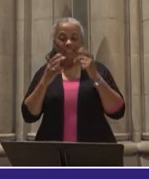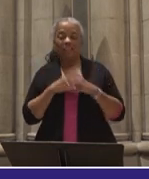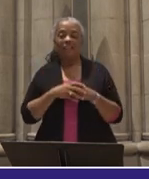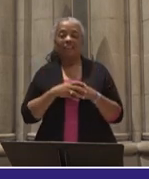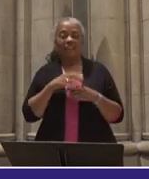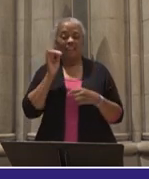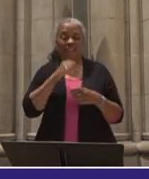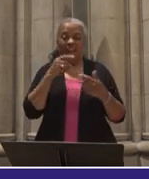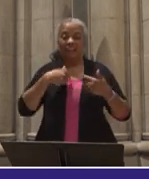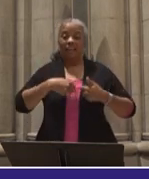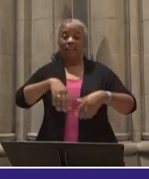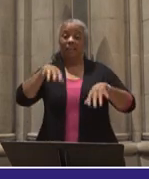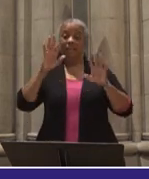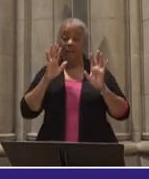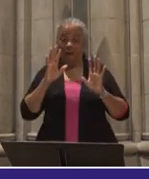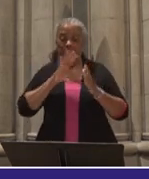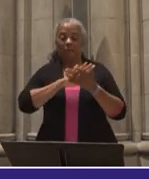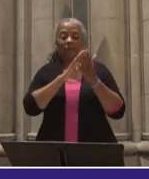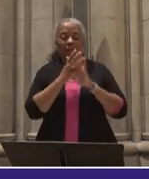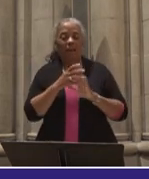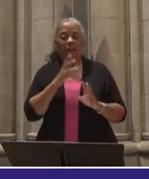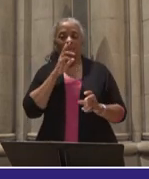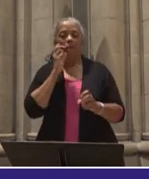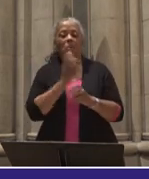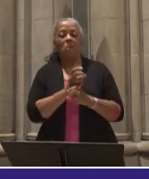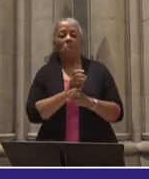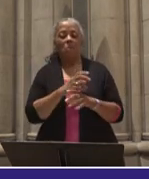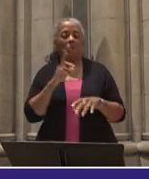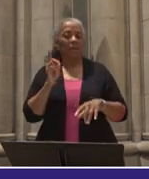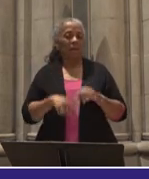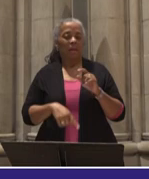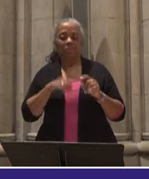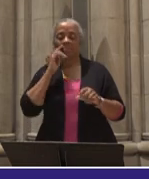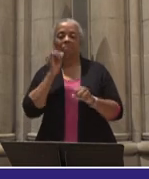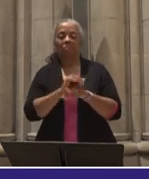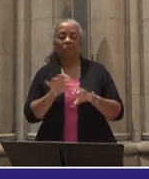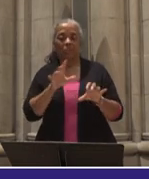up that became the major stumbling block for the rich man,